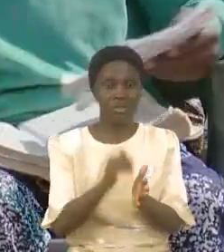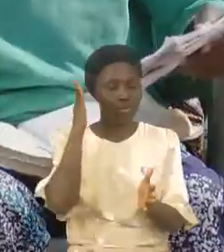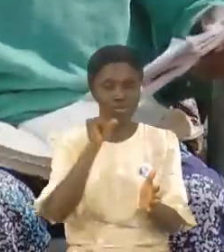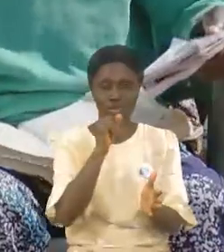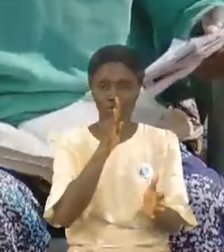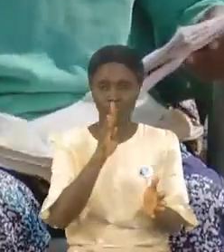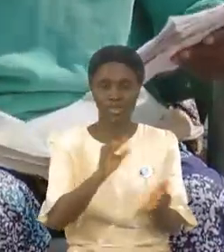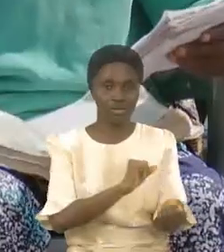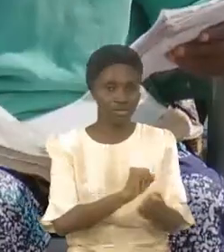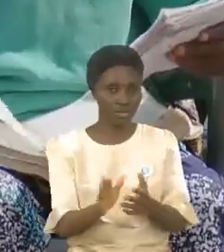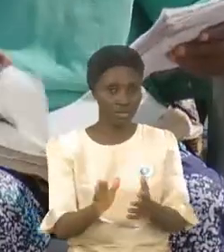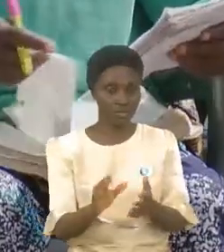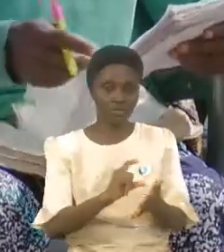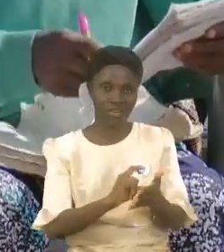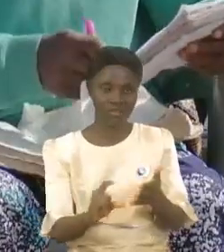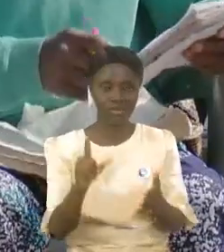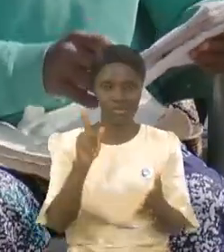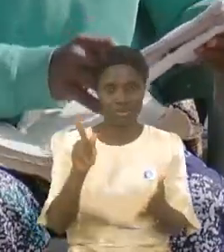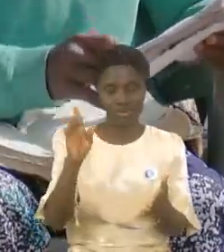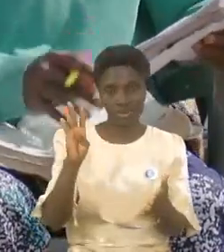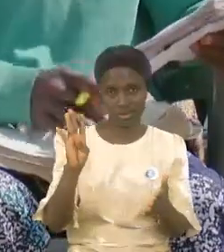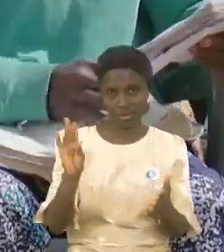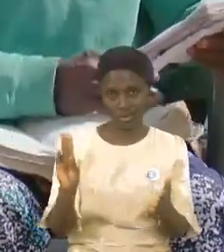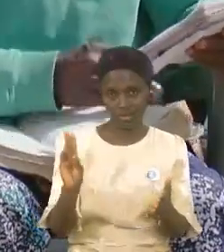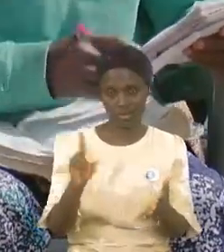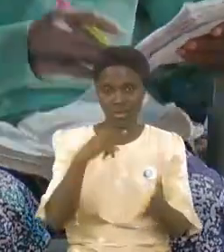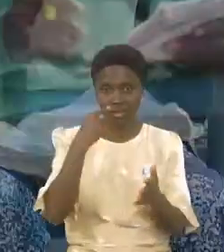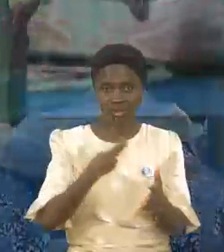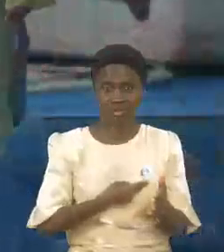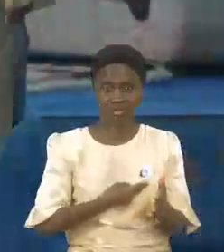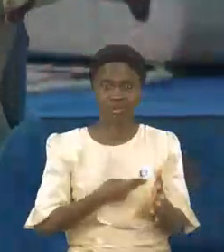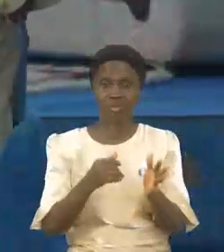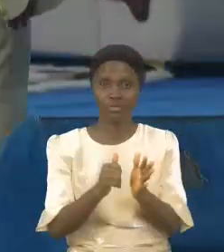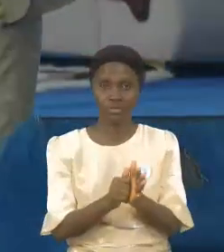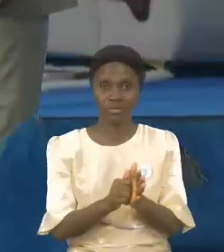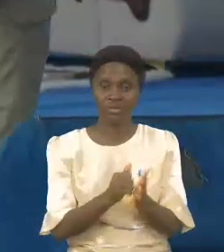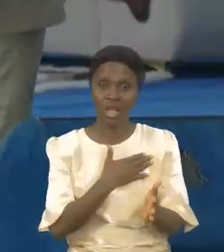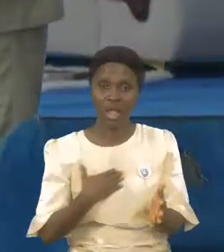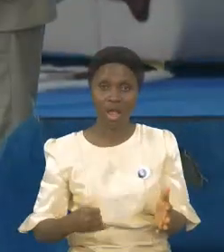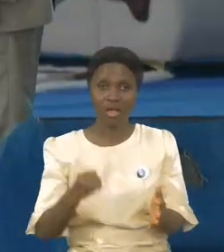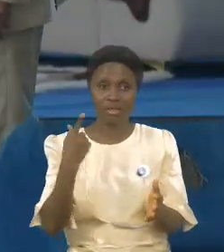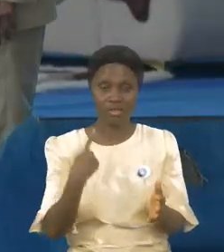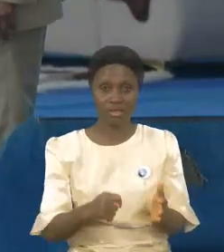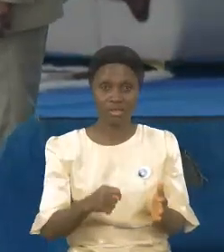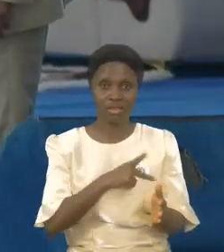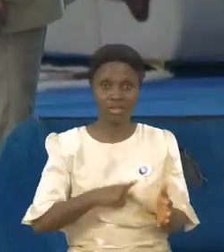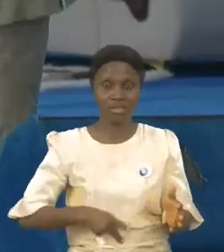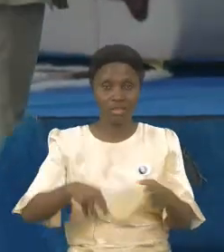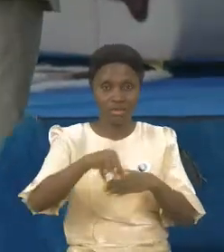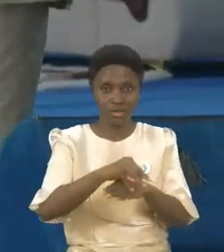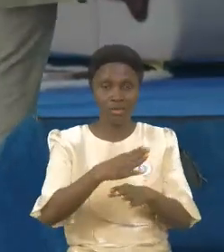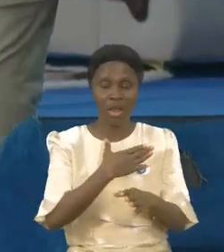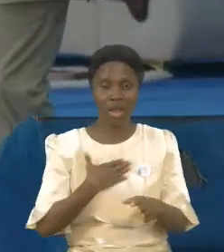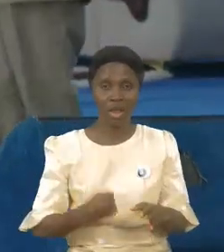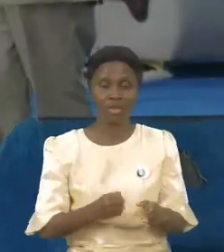at verse 27. In verse 27, he tells us, and the kingdom and the dominion and